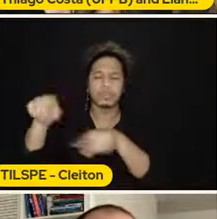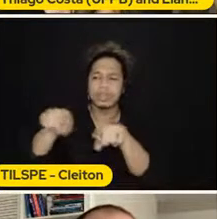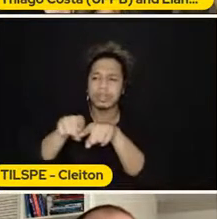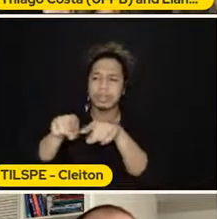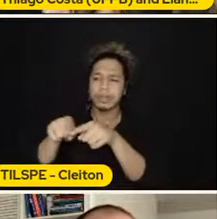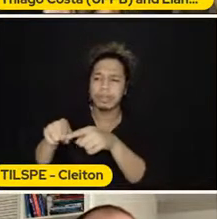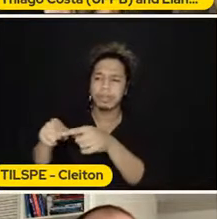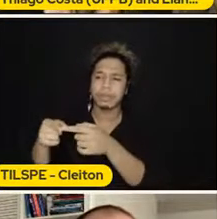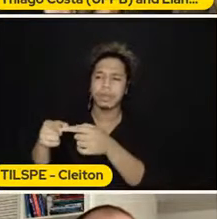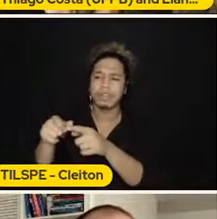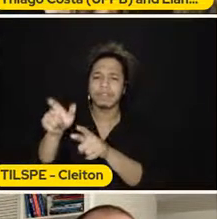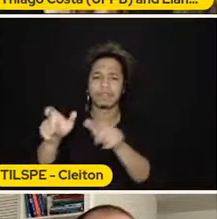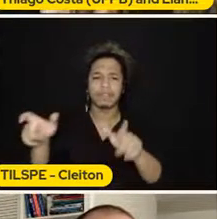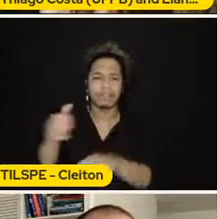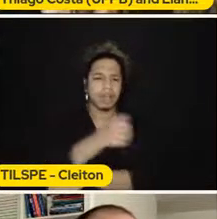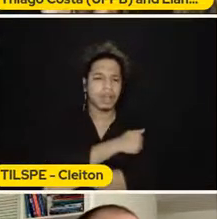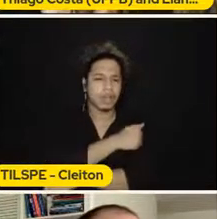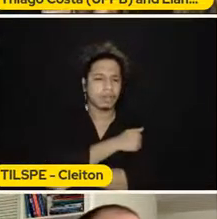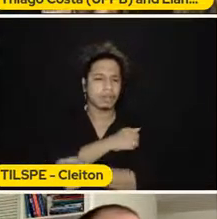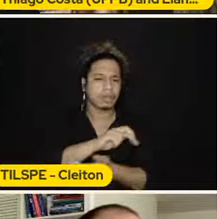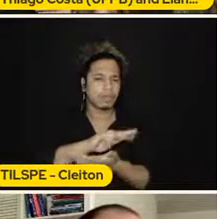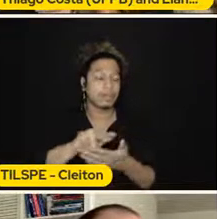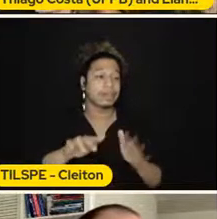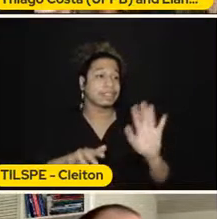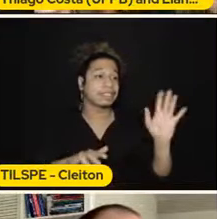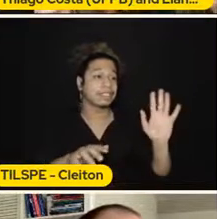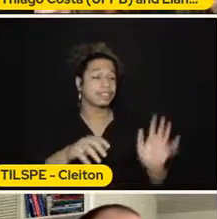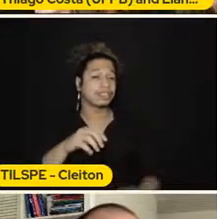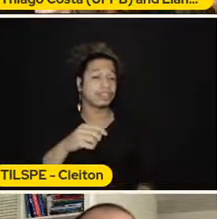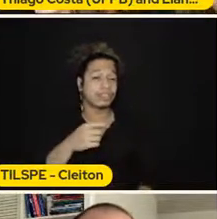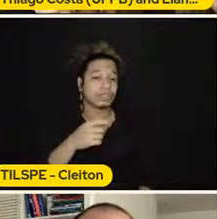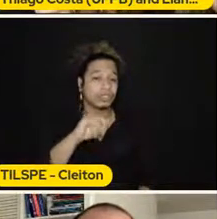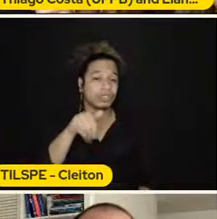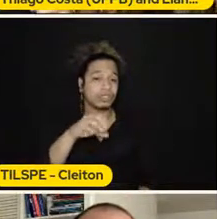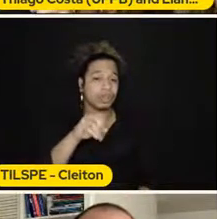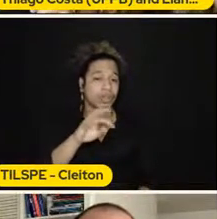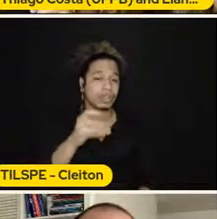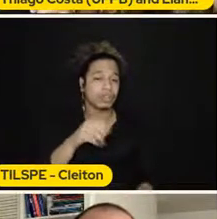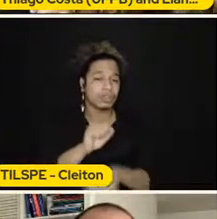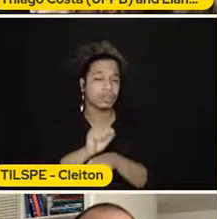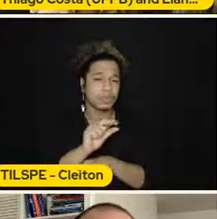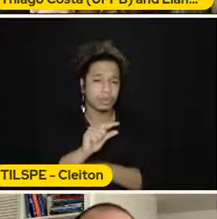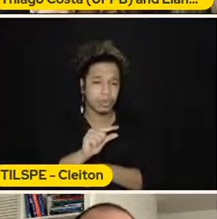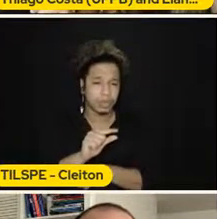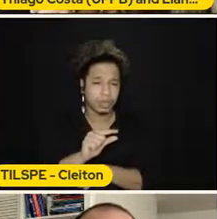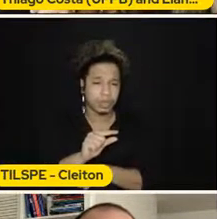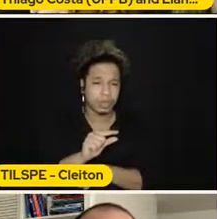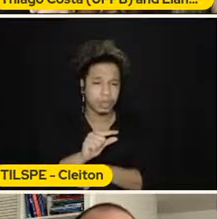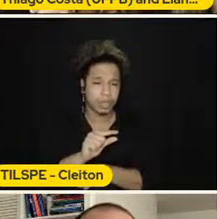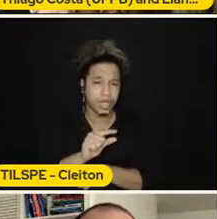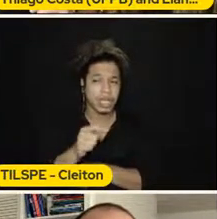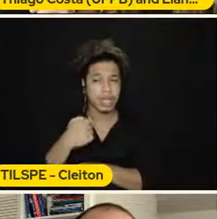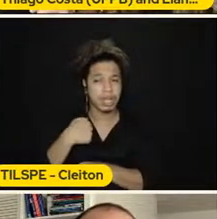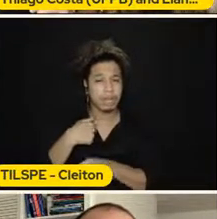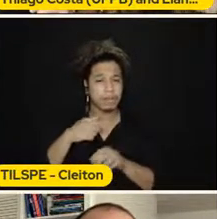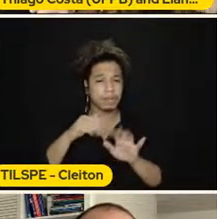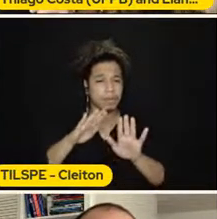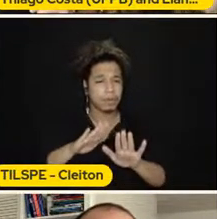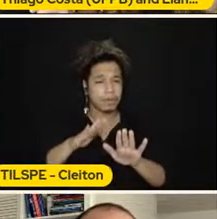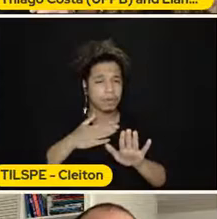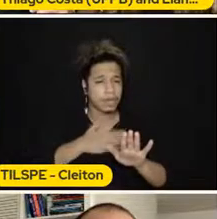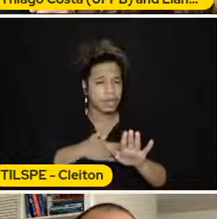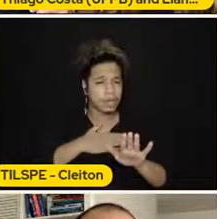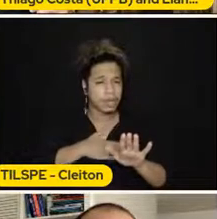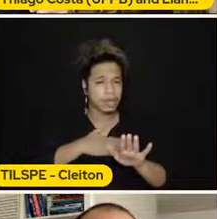complexities of the day. Jonathan, just hold on. Yes, can you speak just a little bit